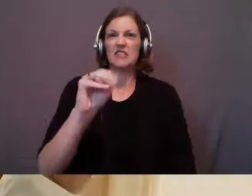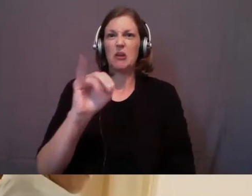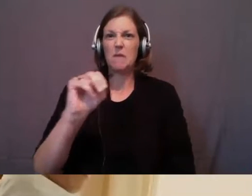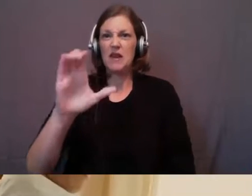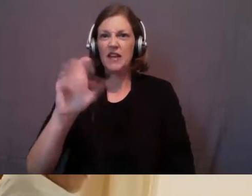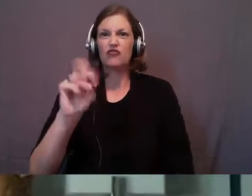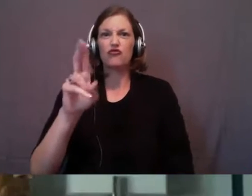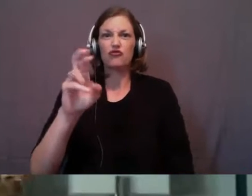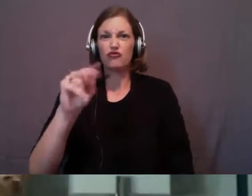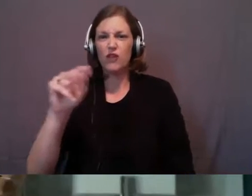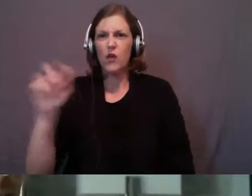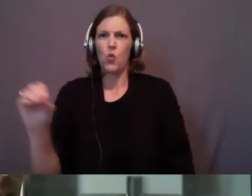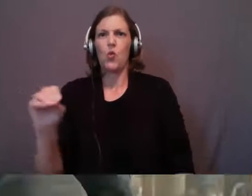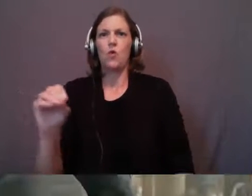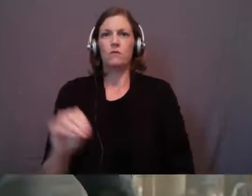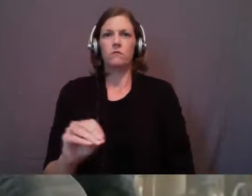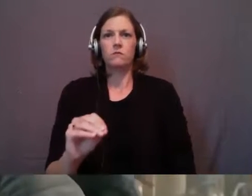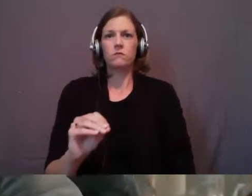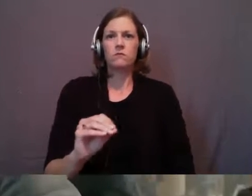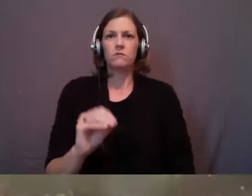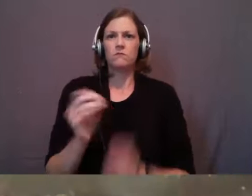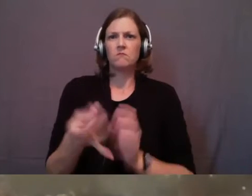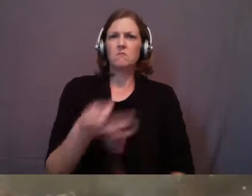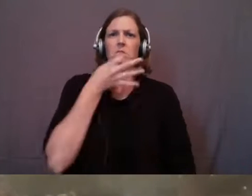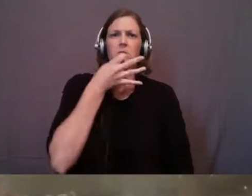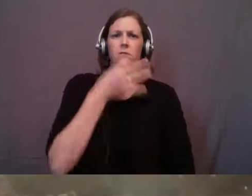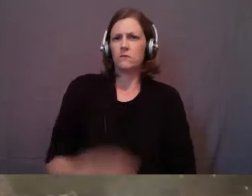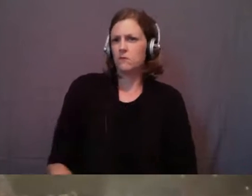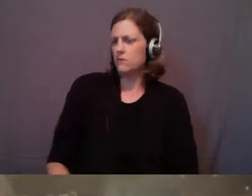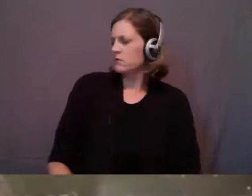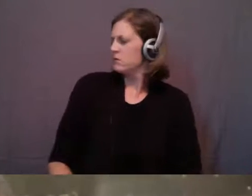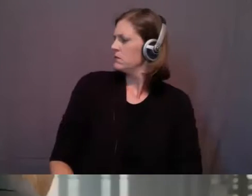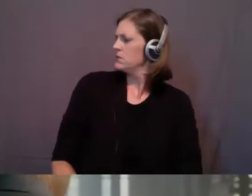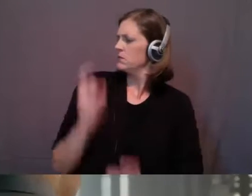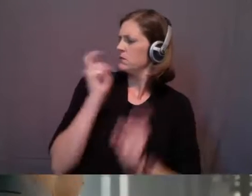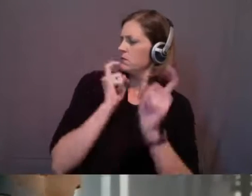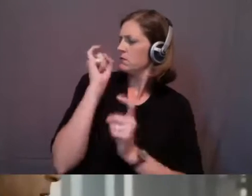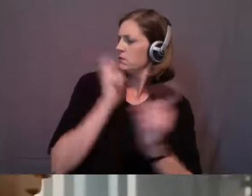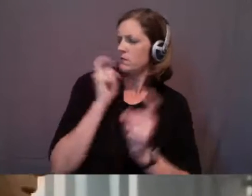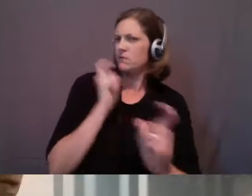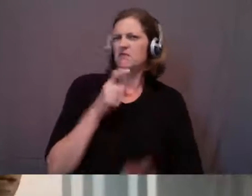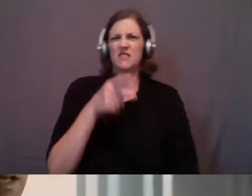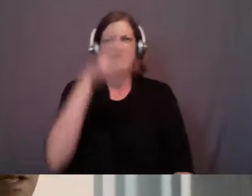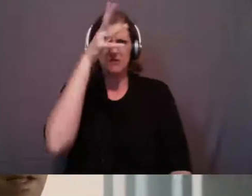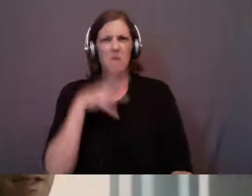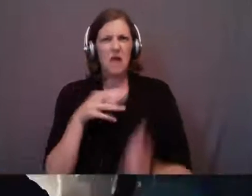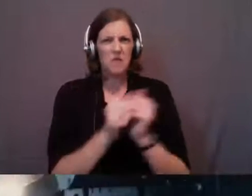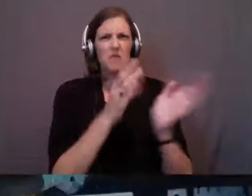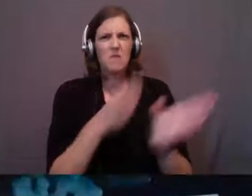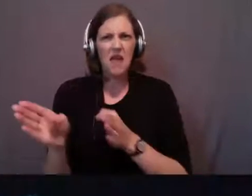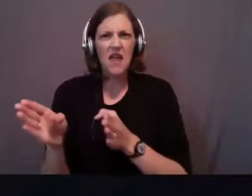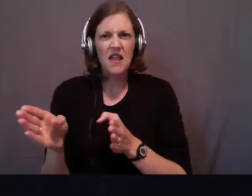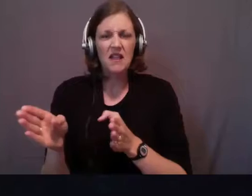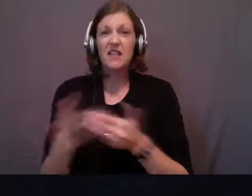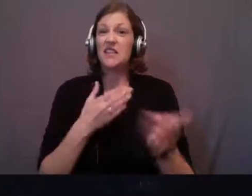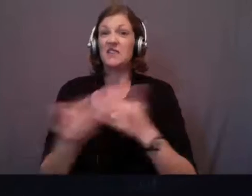master of the dramatic over-the-shoulder turnaround. He's the man with the plan, even if